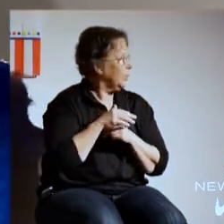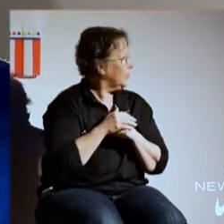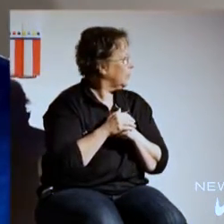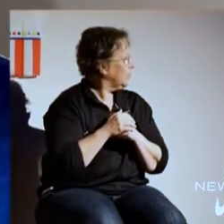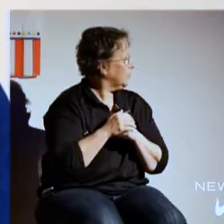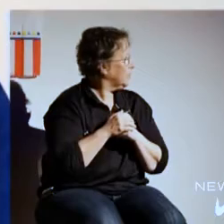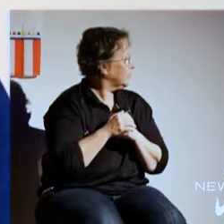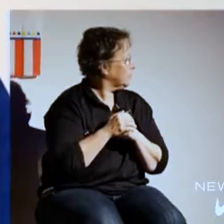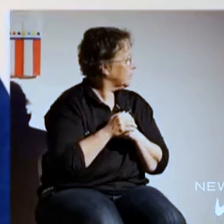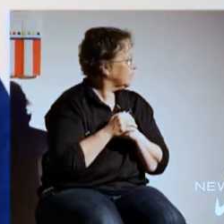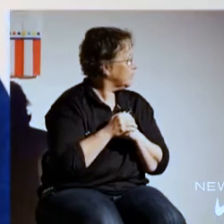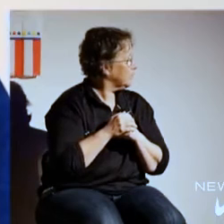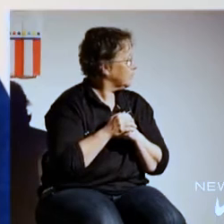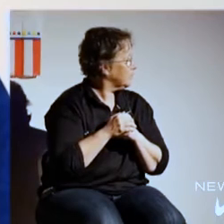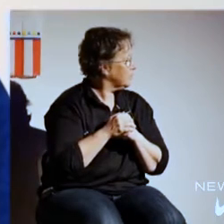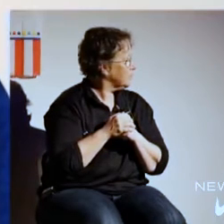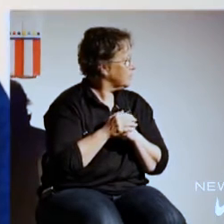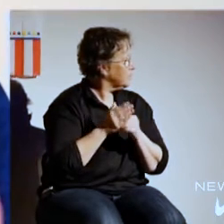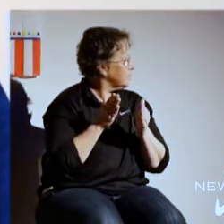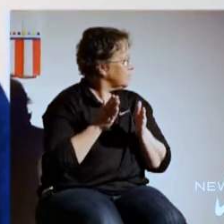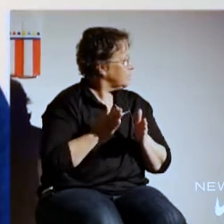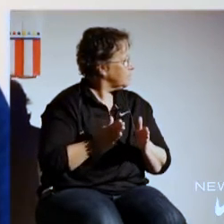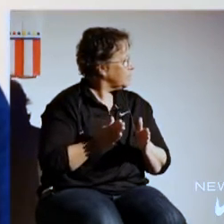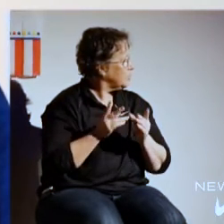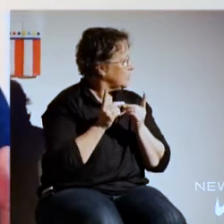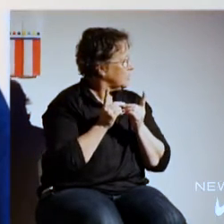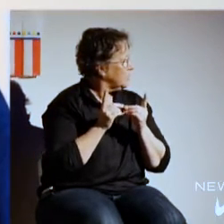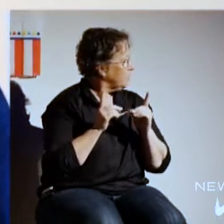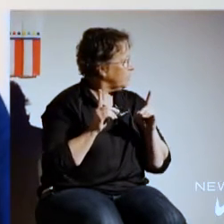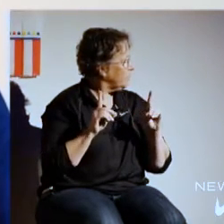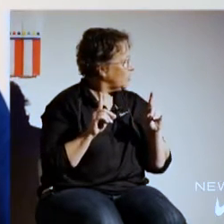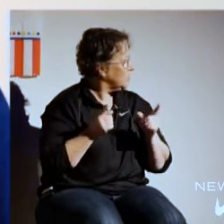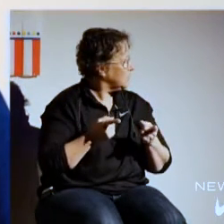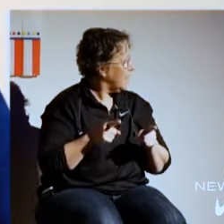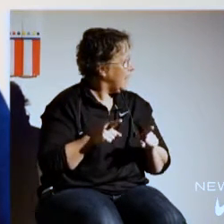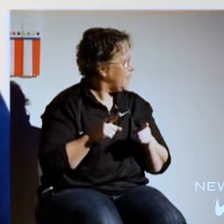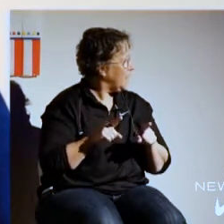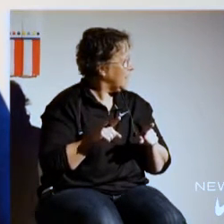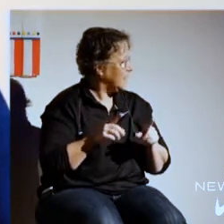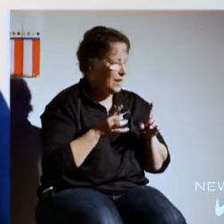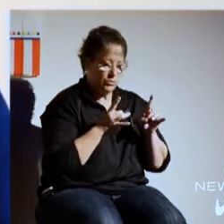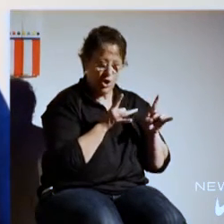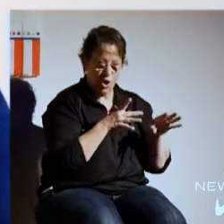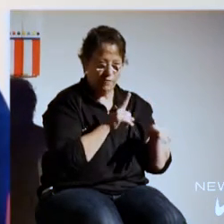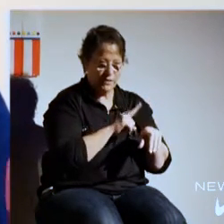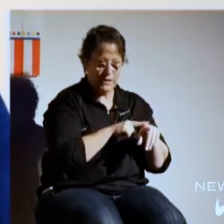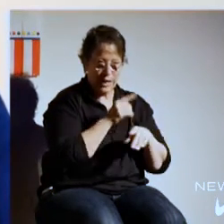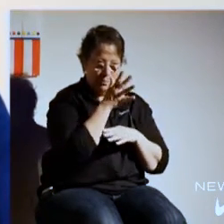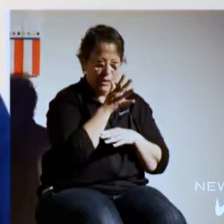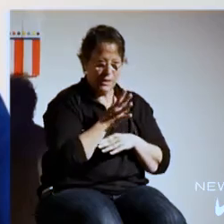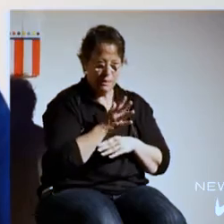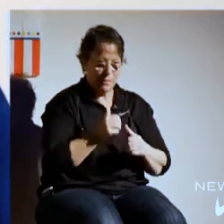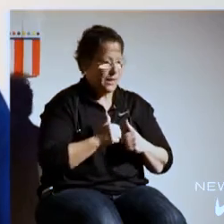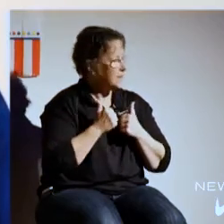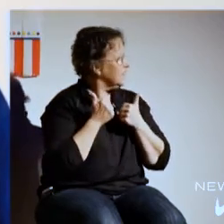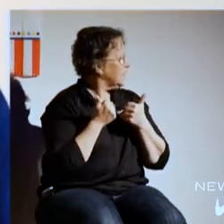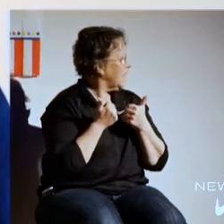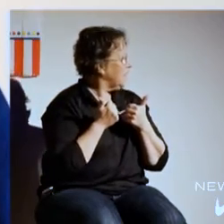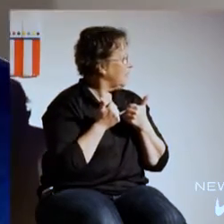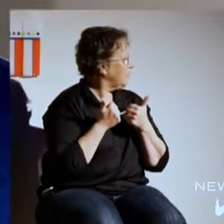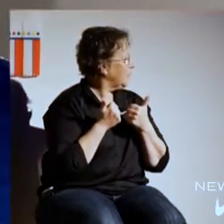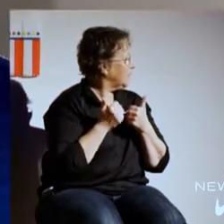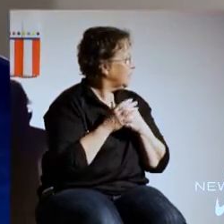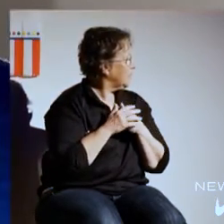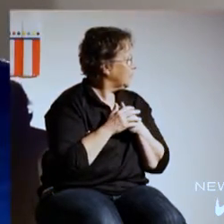I should say. And just a very devastating time in his life. And he's, you know, just hit rock